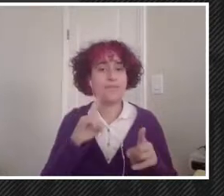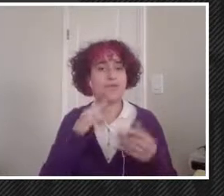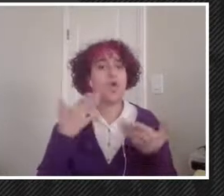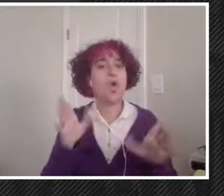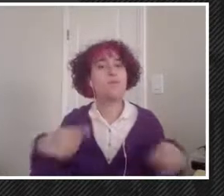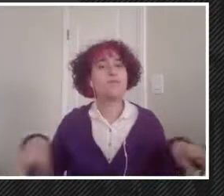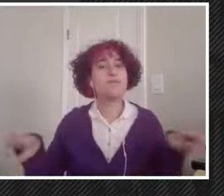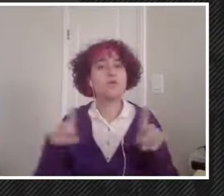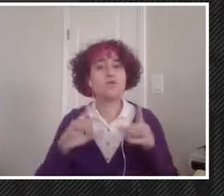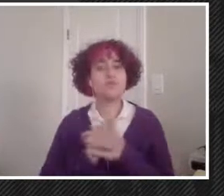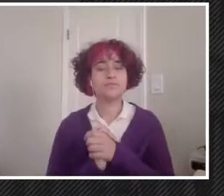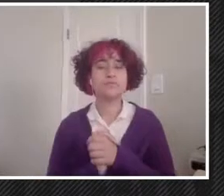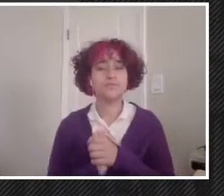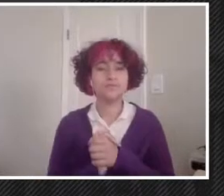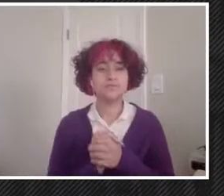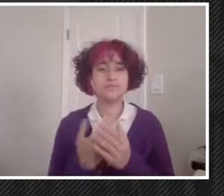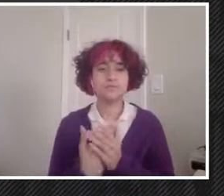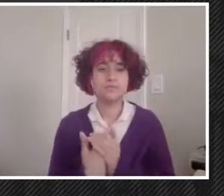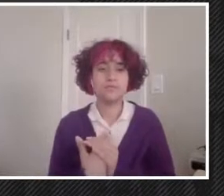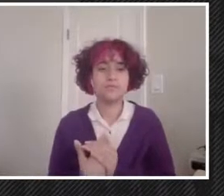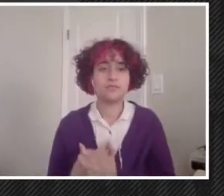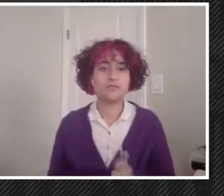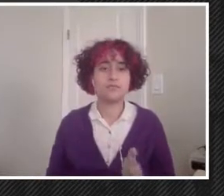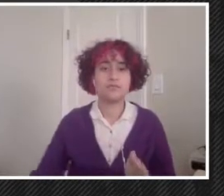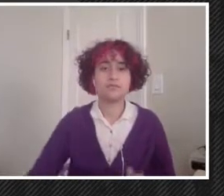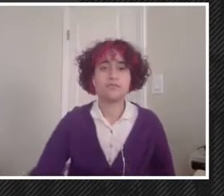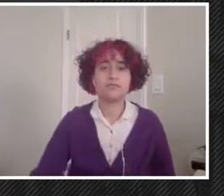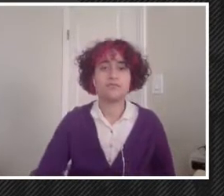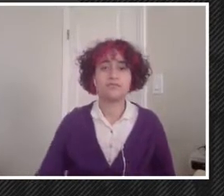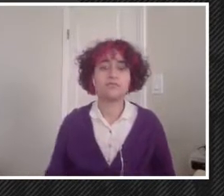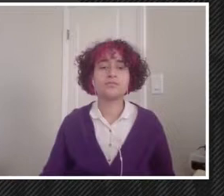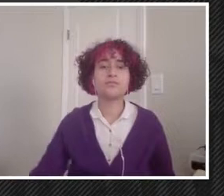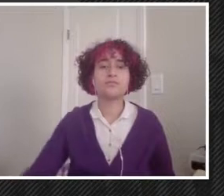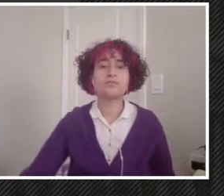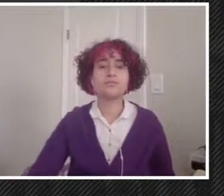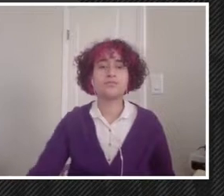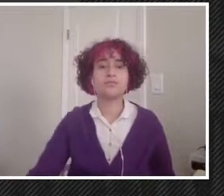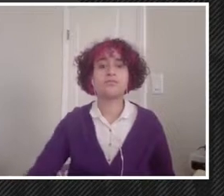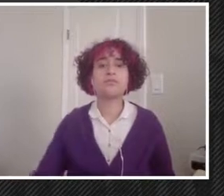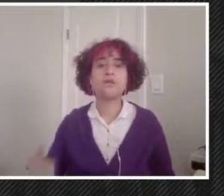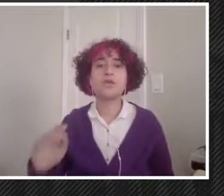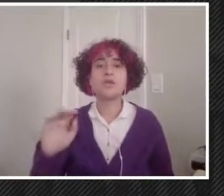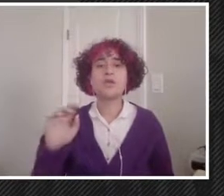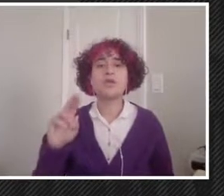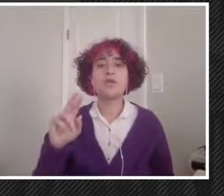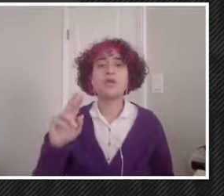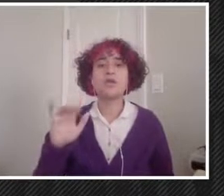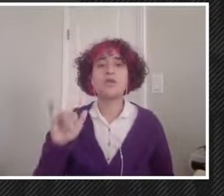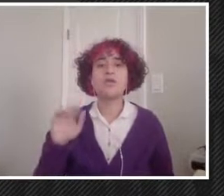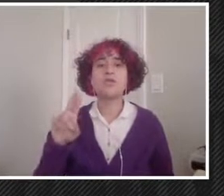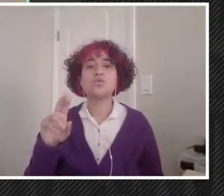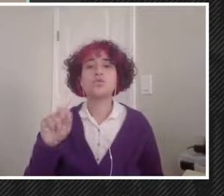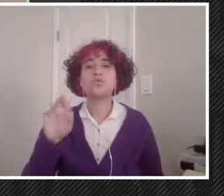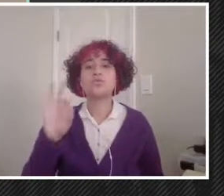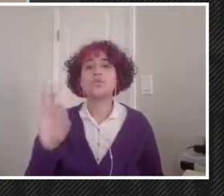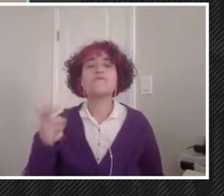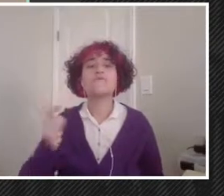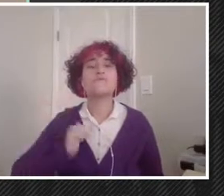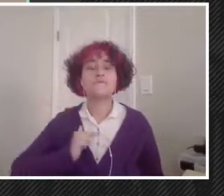Who wants to speak up? I'll jump in real quick. You know, I think if we don't